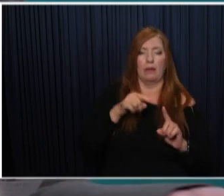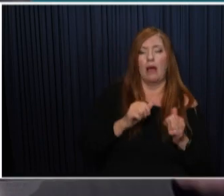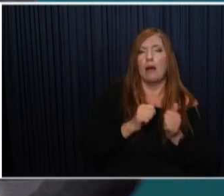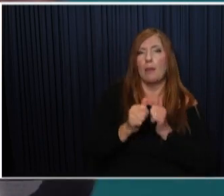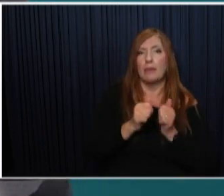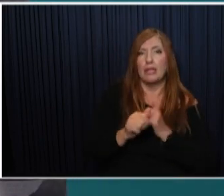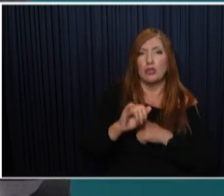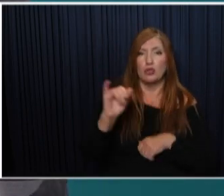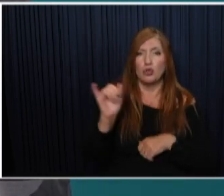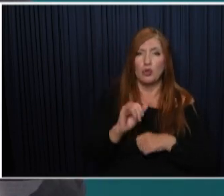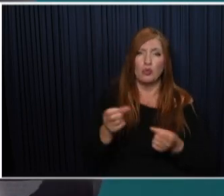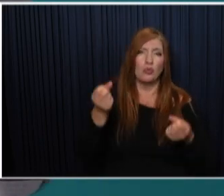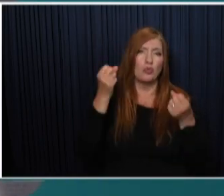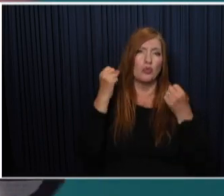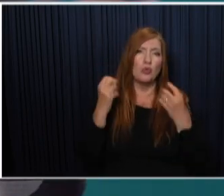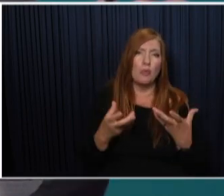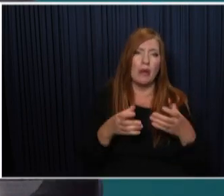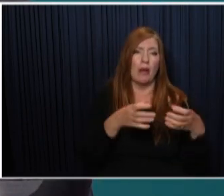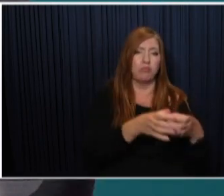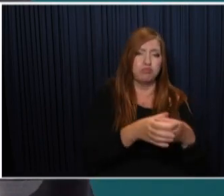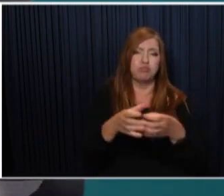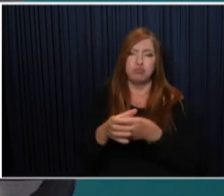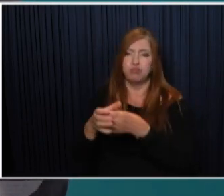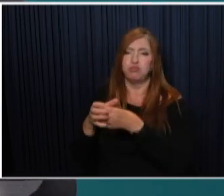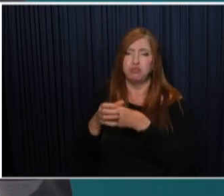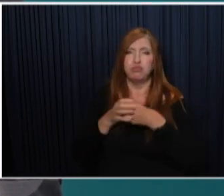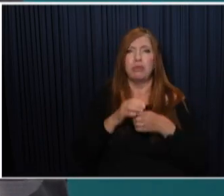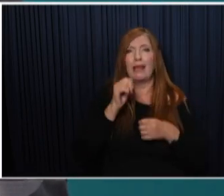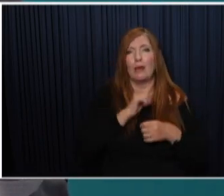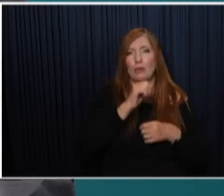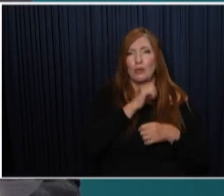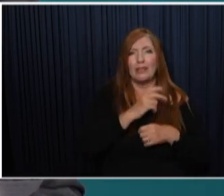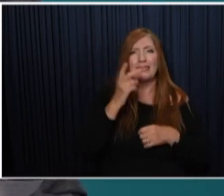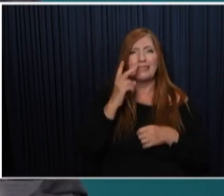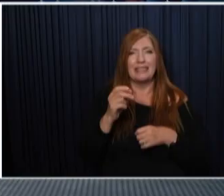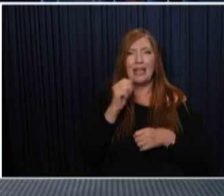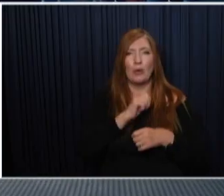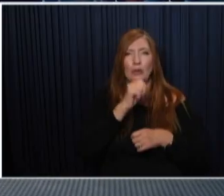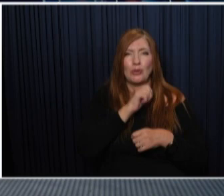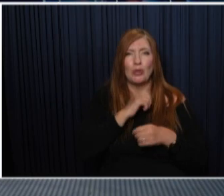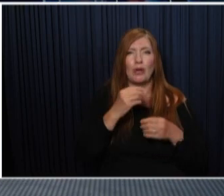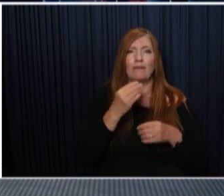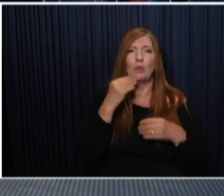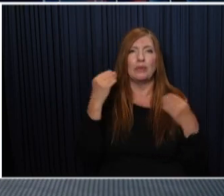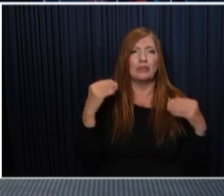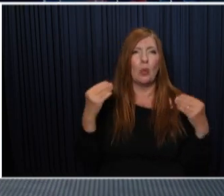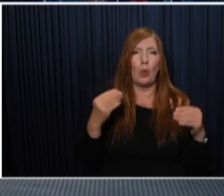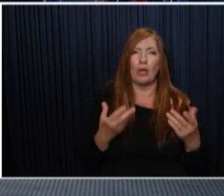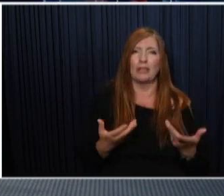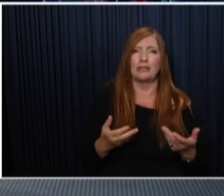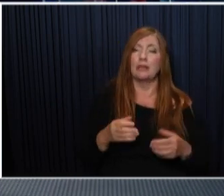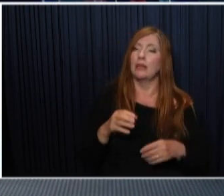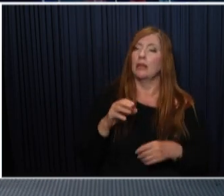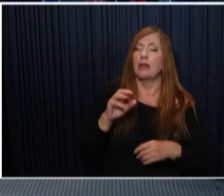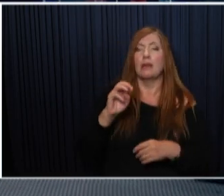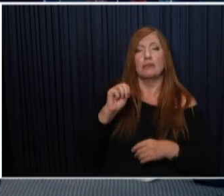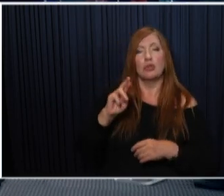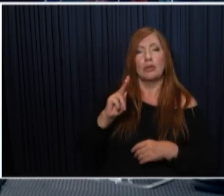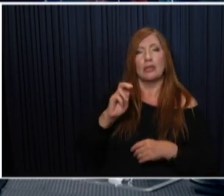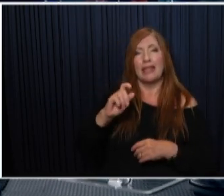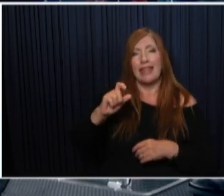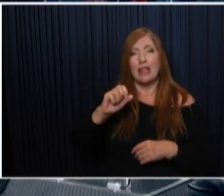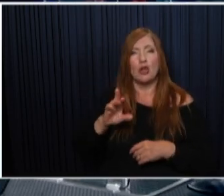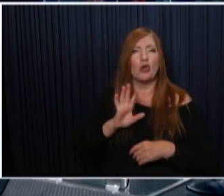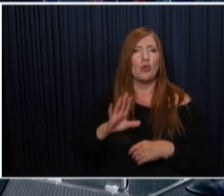well. There's too many conglomerates. We see it here in Arizona with the grocery stores. Yeah, Mr. Keeler, your thoughts on that as far as bringing